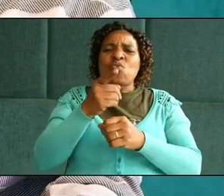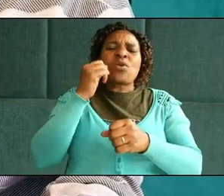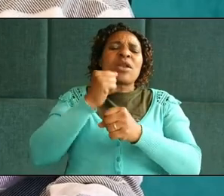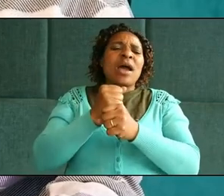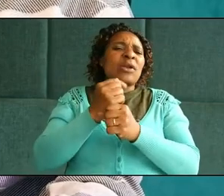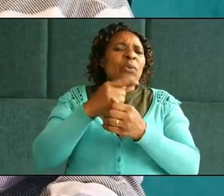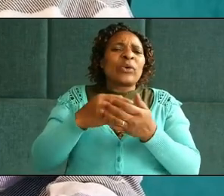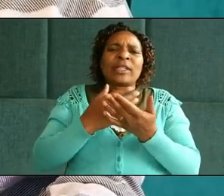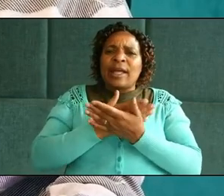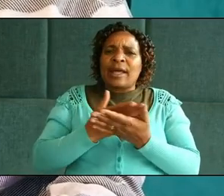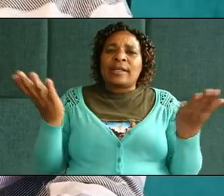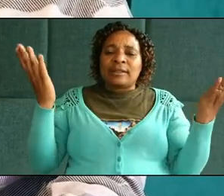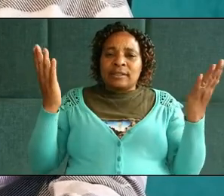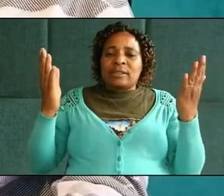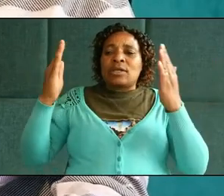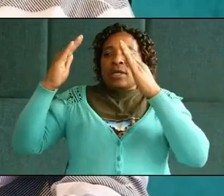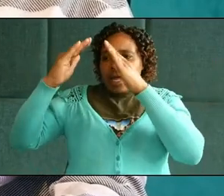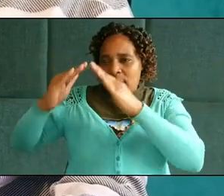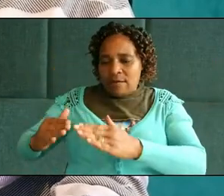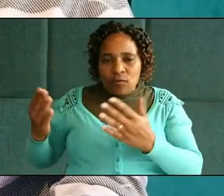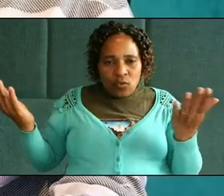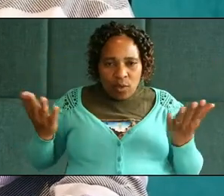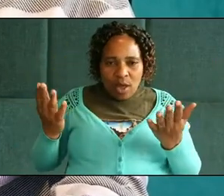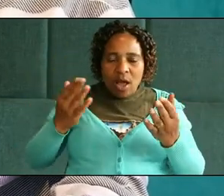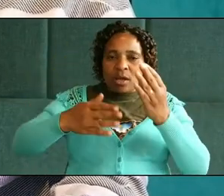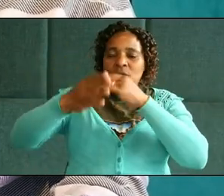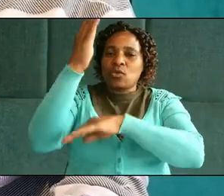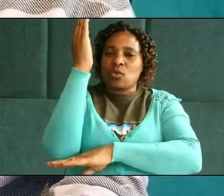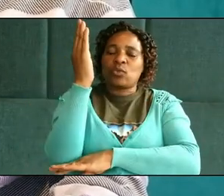still refuge in God. And so,